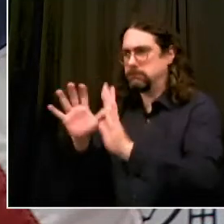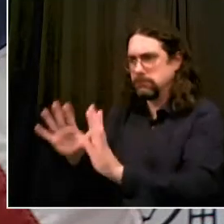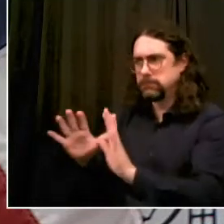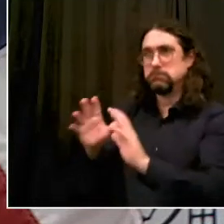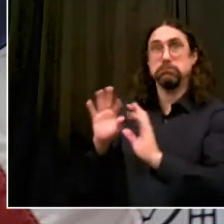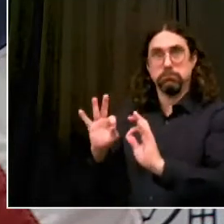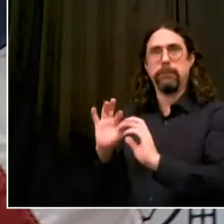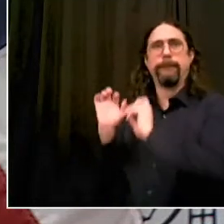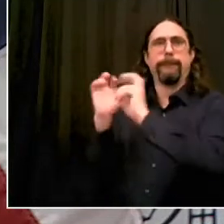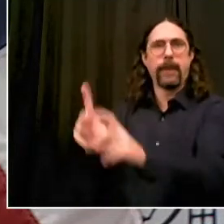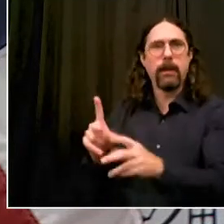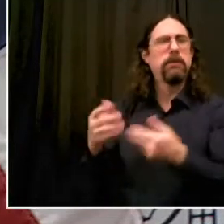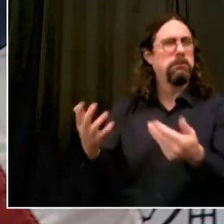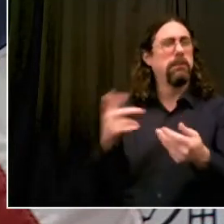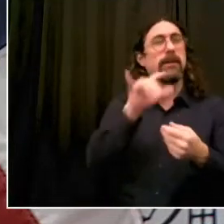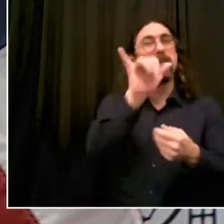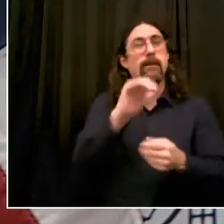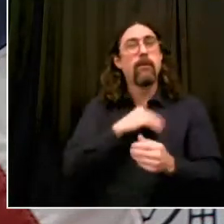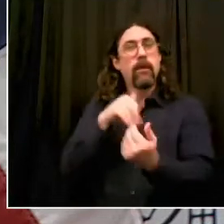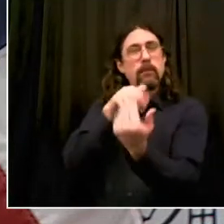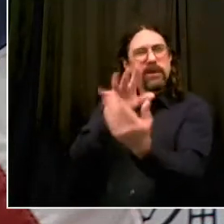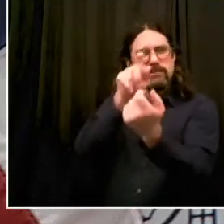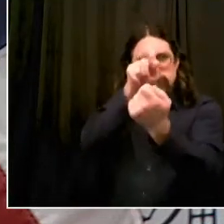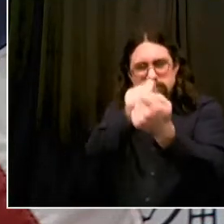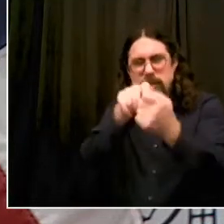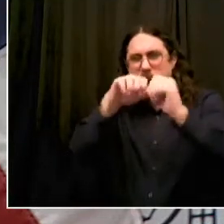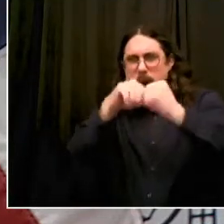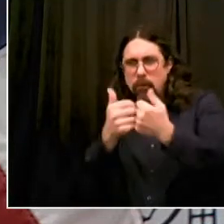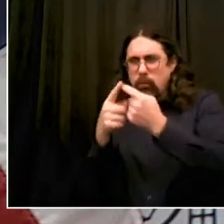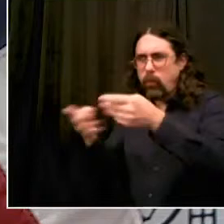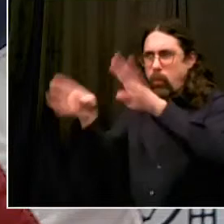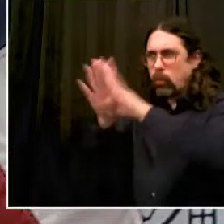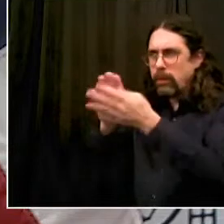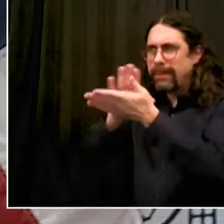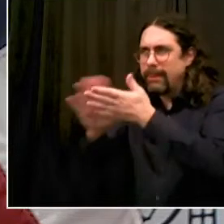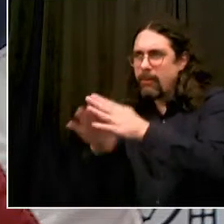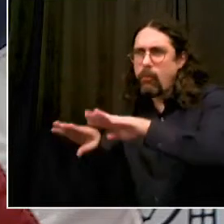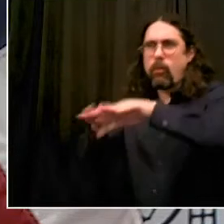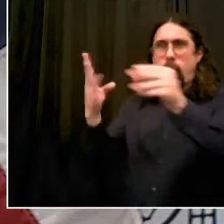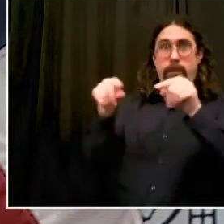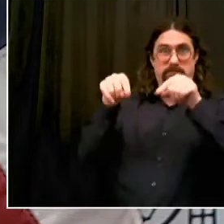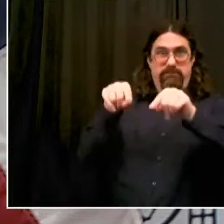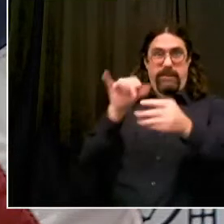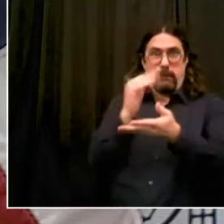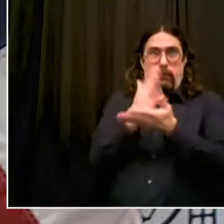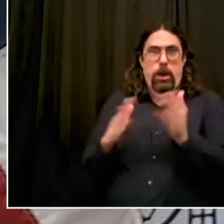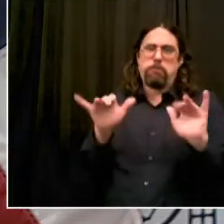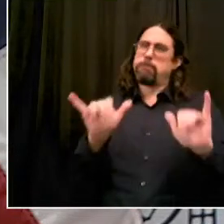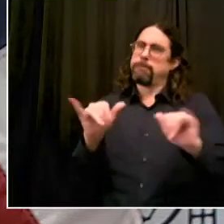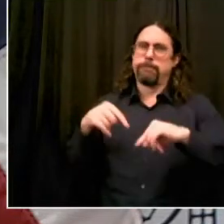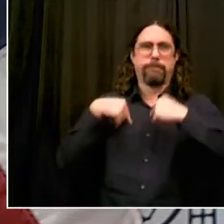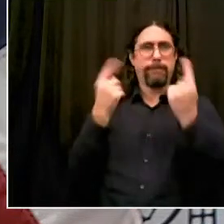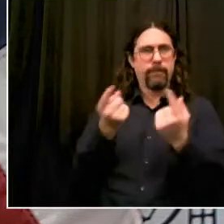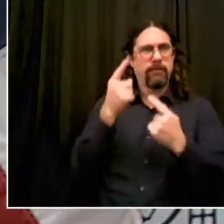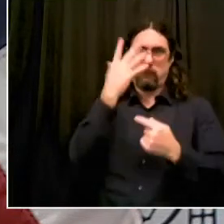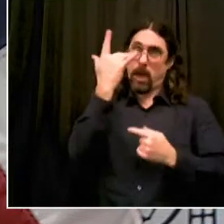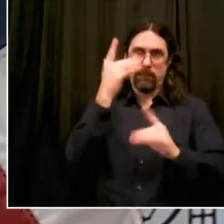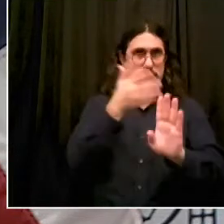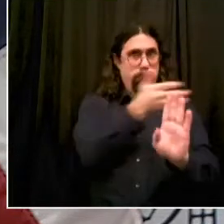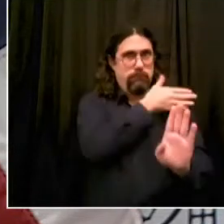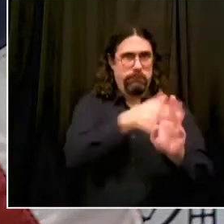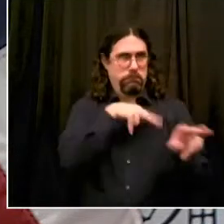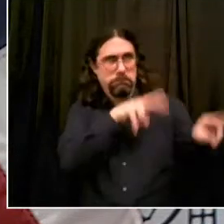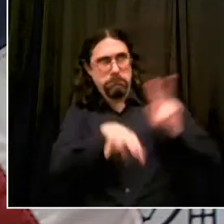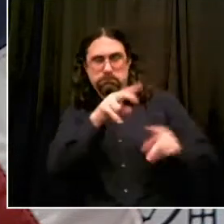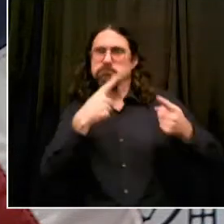Go ahead. Next is Sydney from Gothamist. Hi, Mr. Mayor. Thanks for taking my question. I want